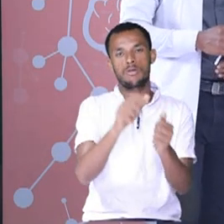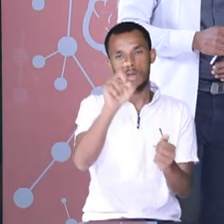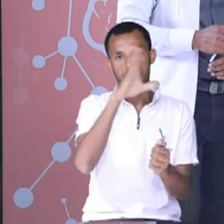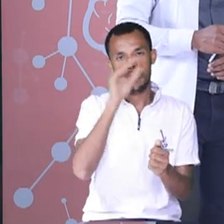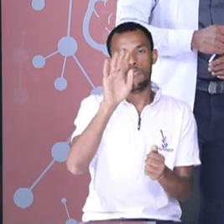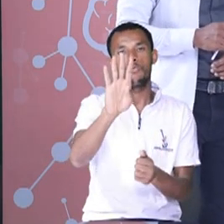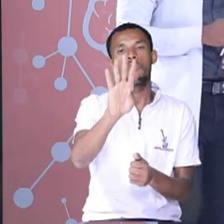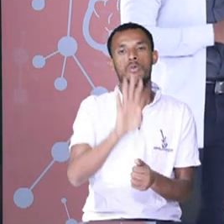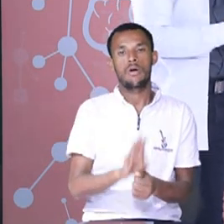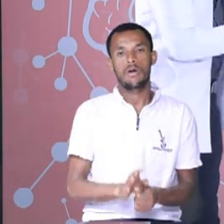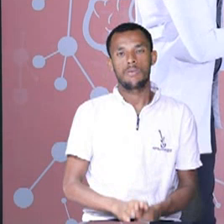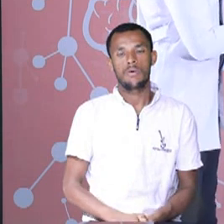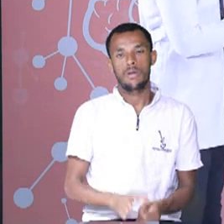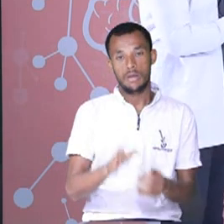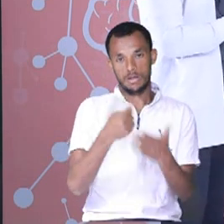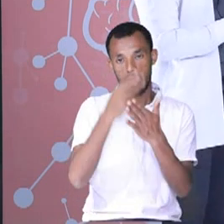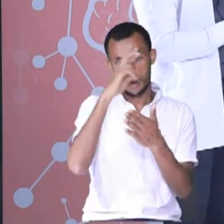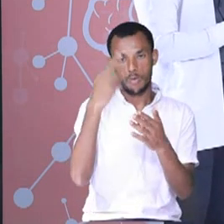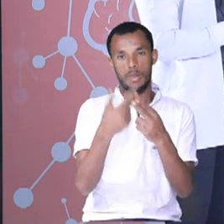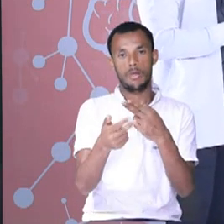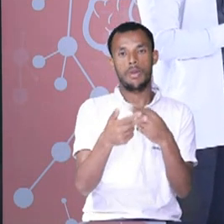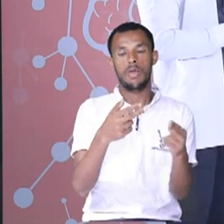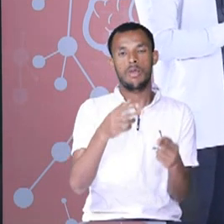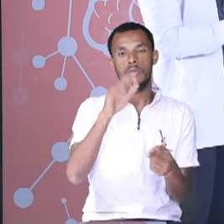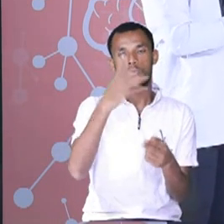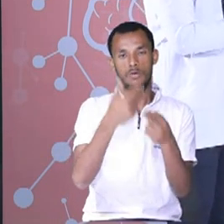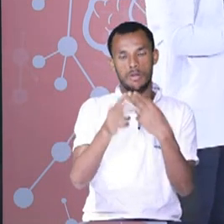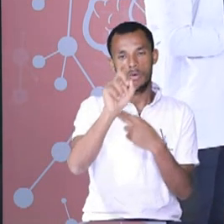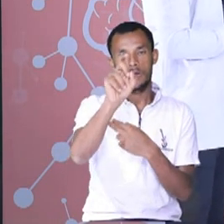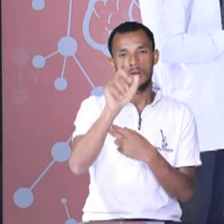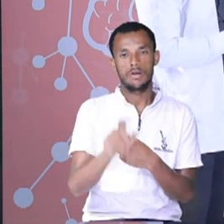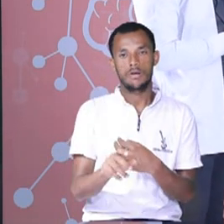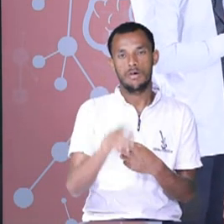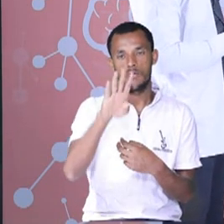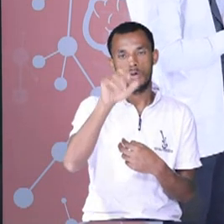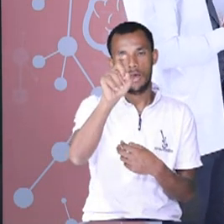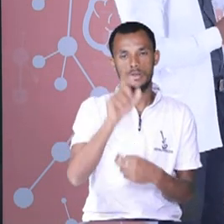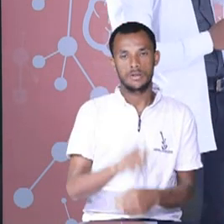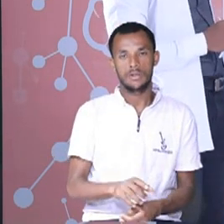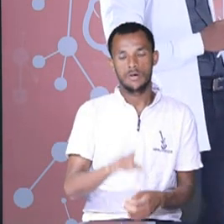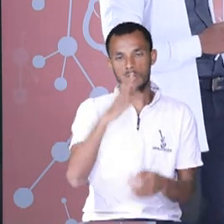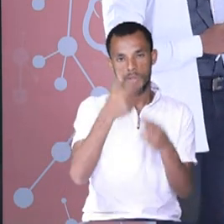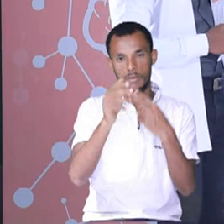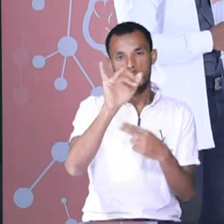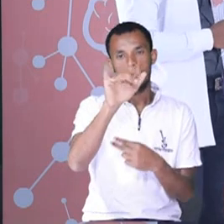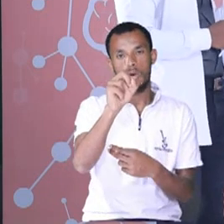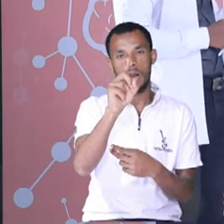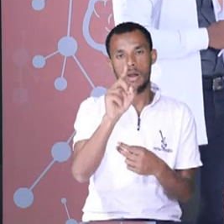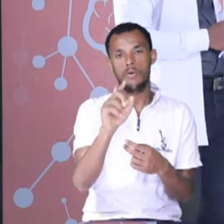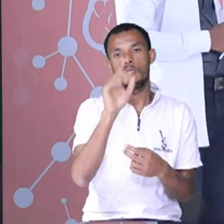x and 4. So in the case of multiplying 4 times x, 4x, 4 times